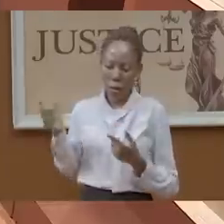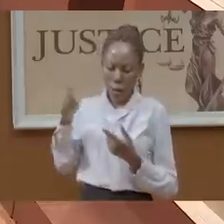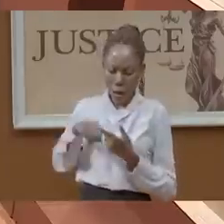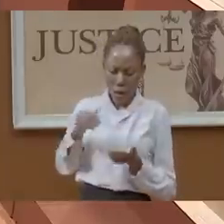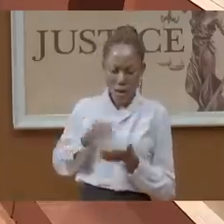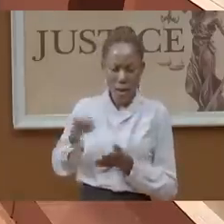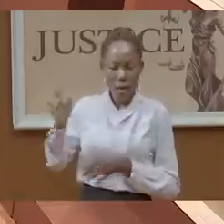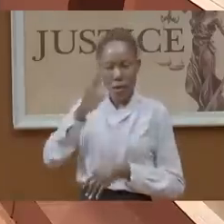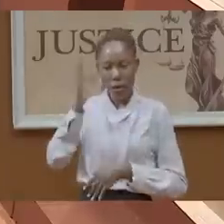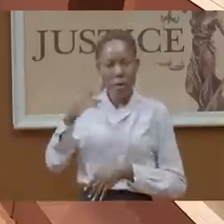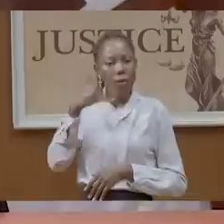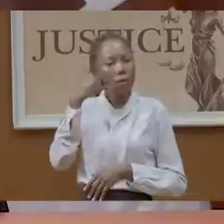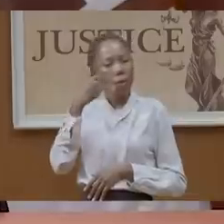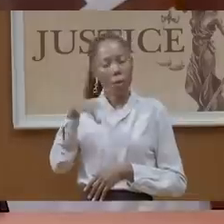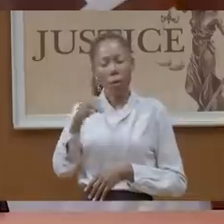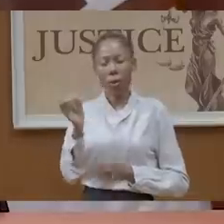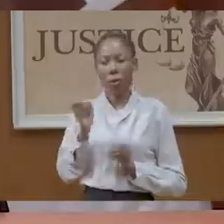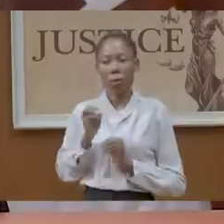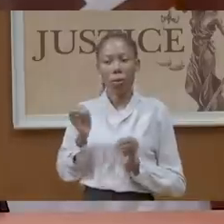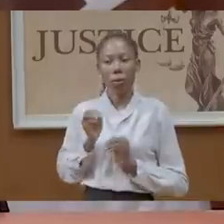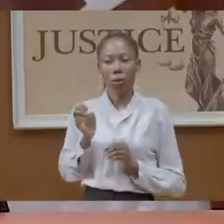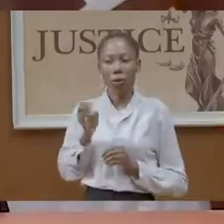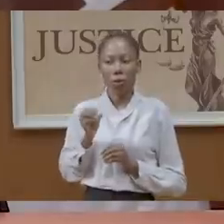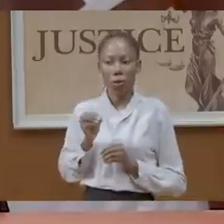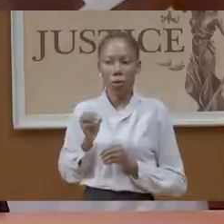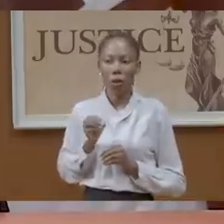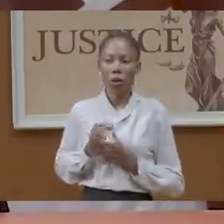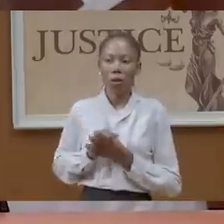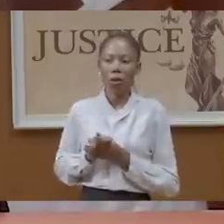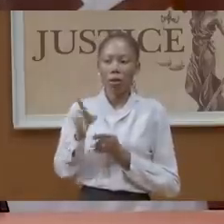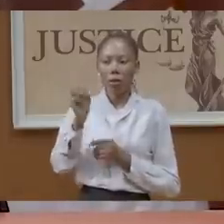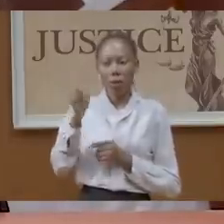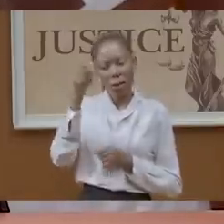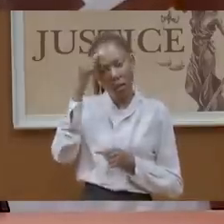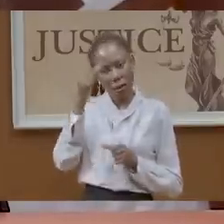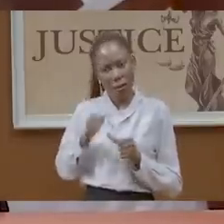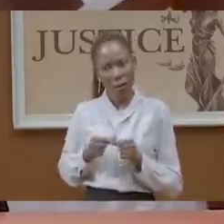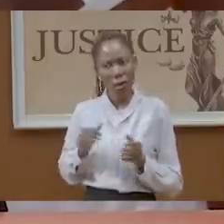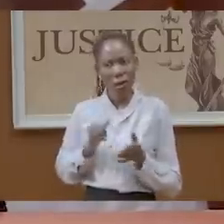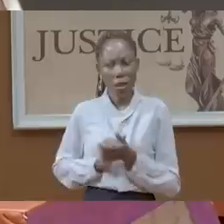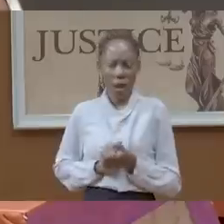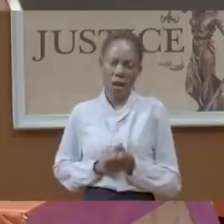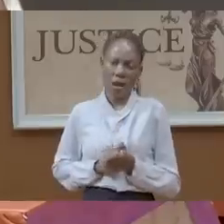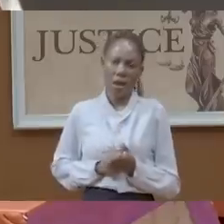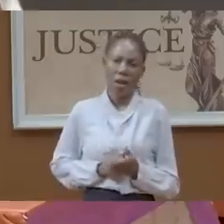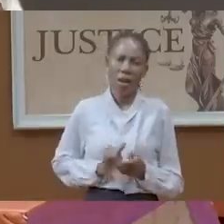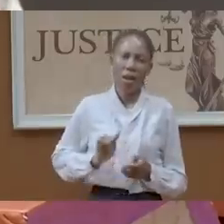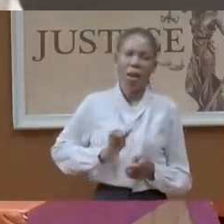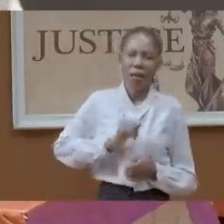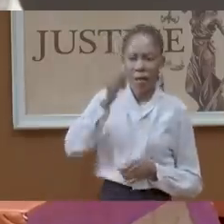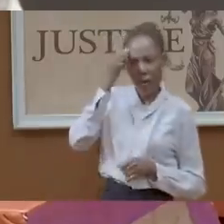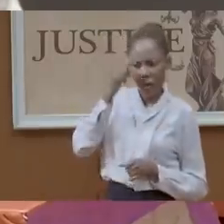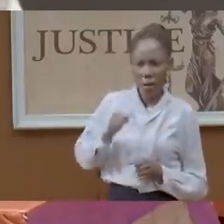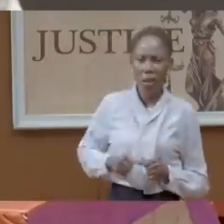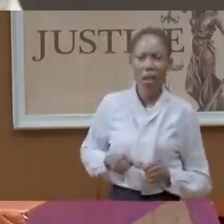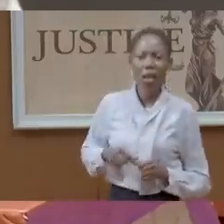call. He didn't pick. So the whole thing was like, I now remember that lady that has been telling me one shortly that I went,